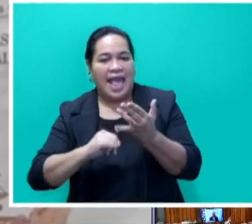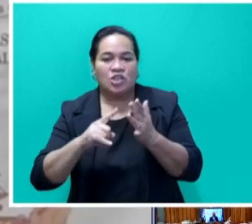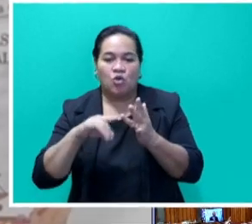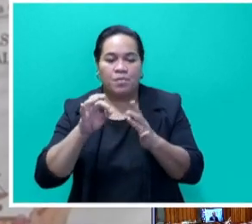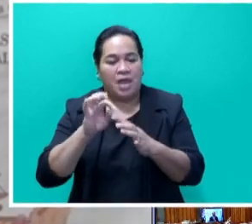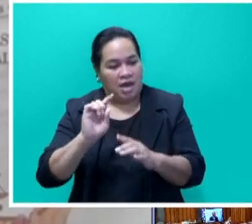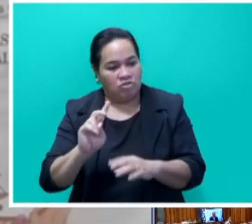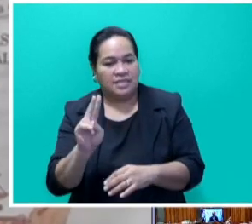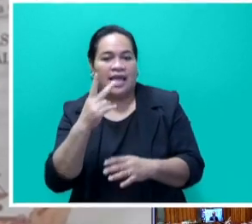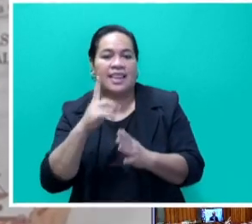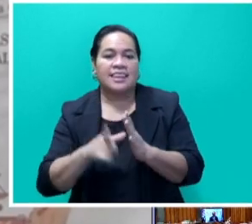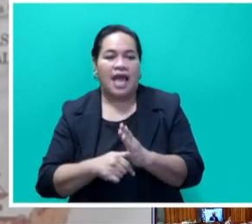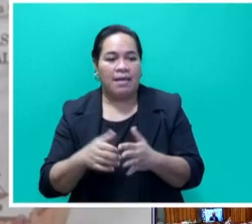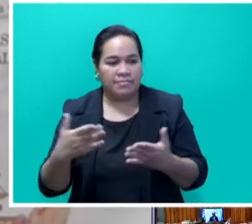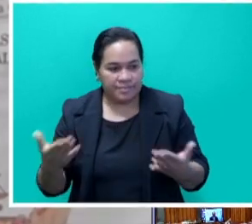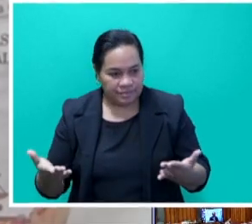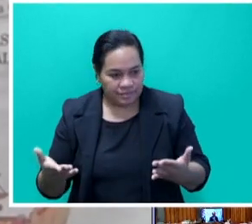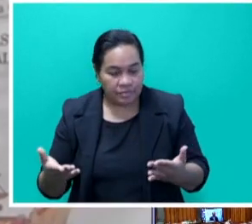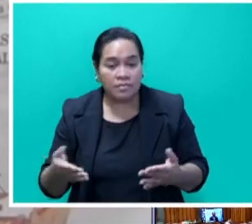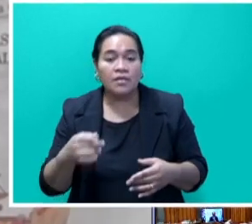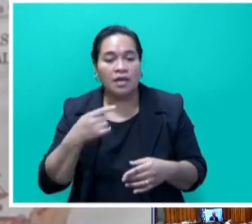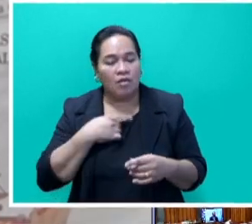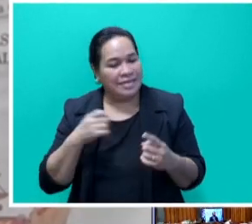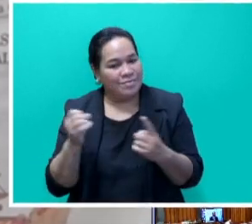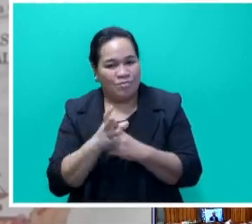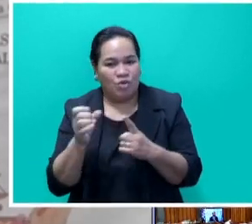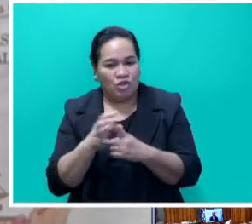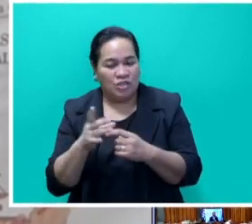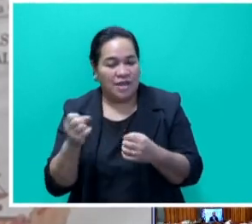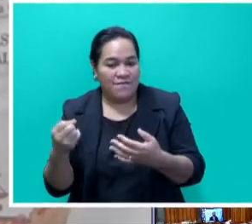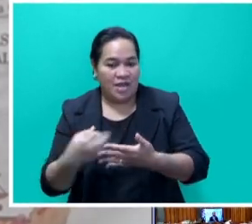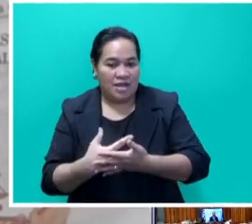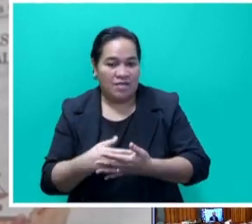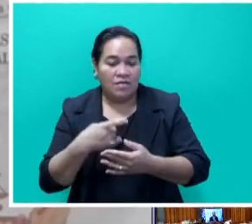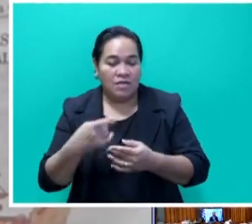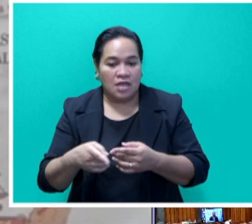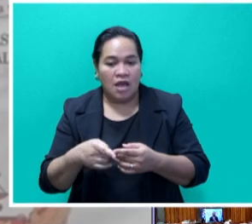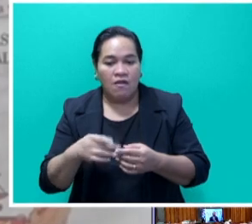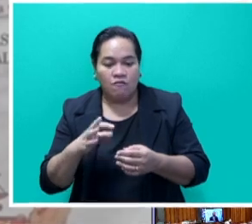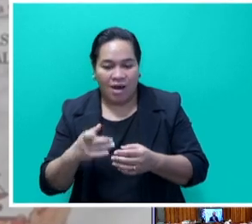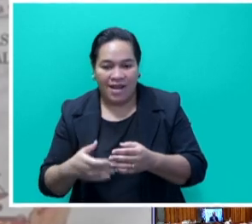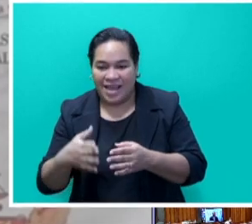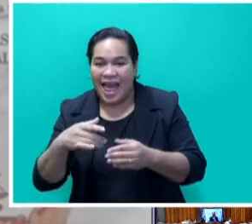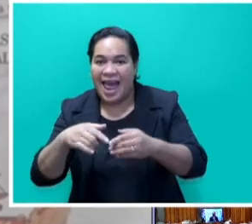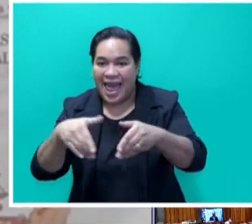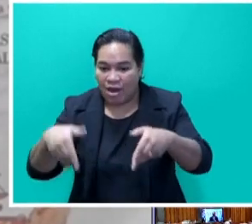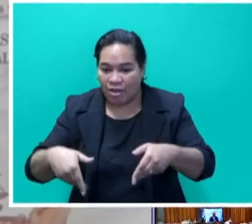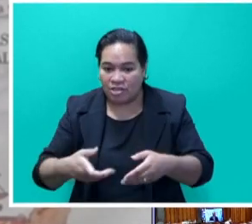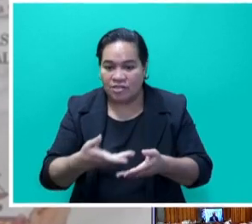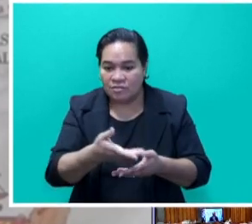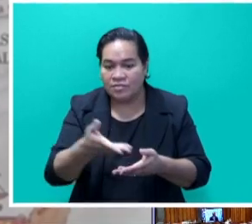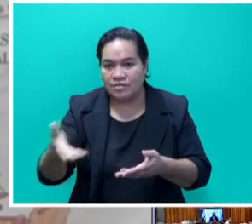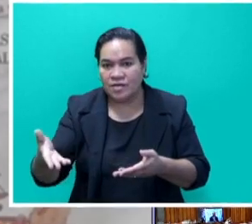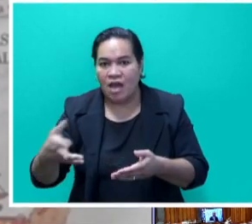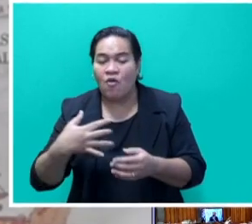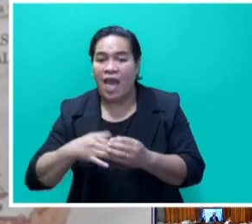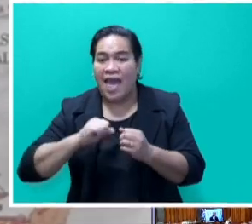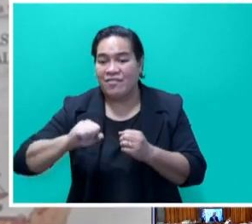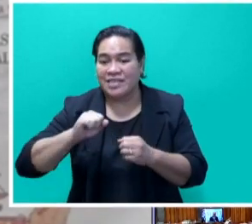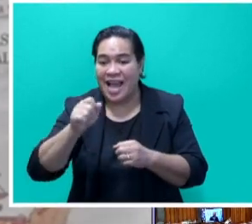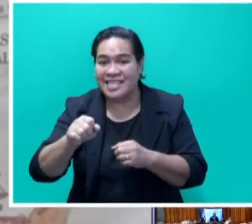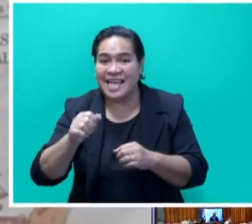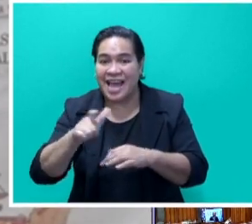time as a result, placing importance in effective criteria for the allocation of lots on advertised state land.